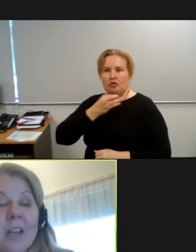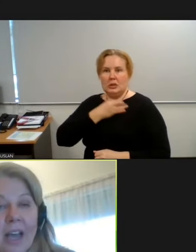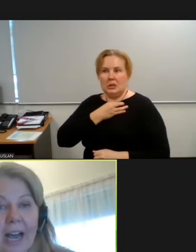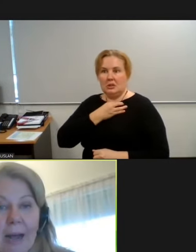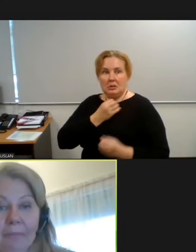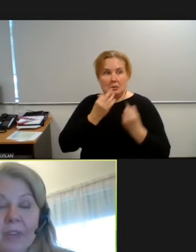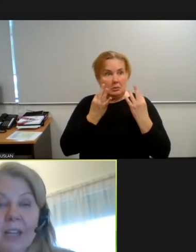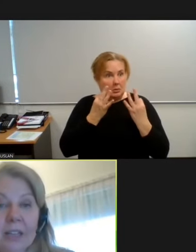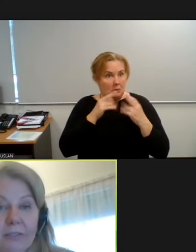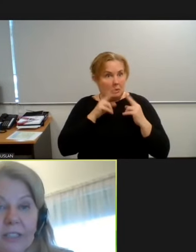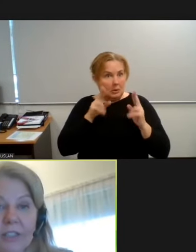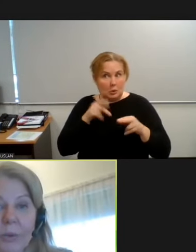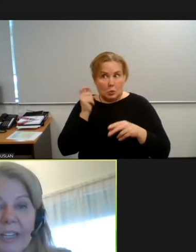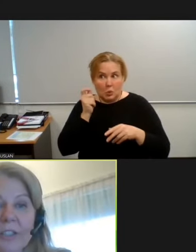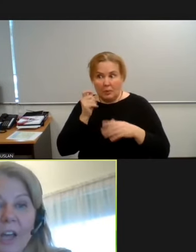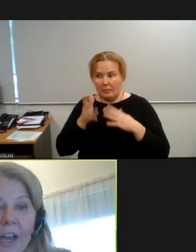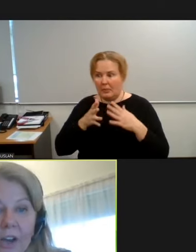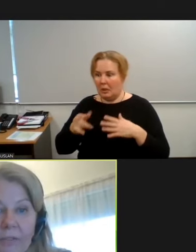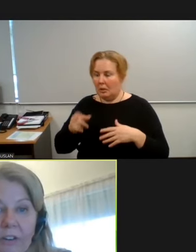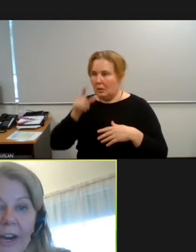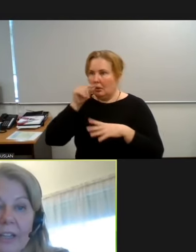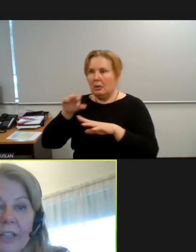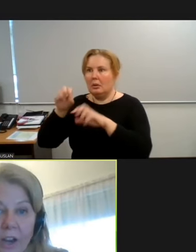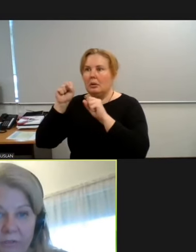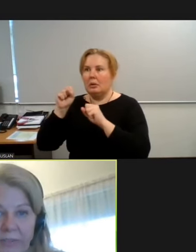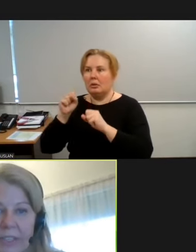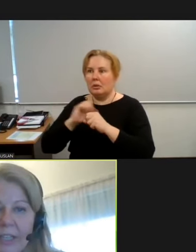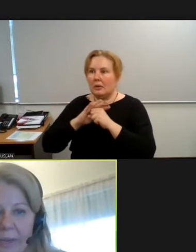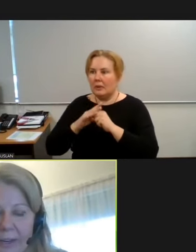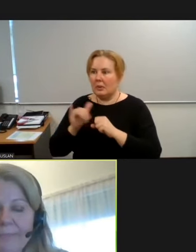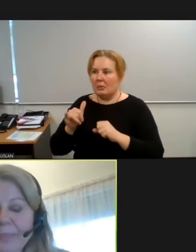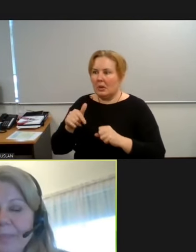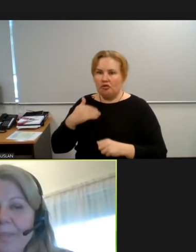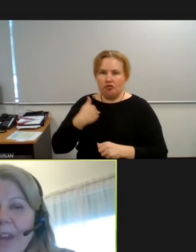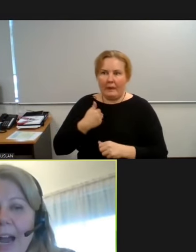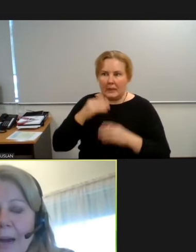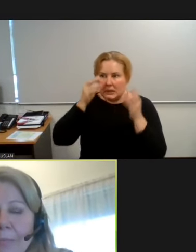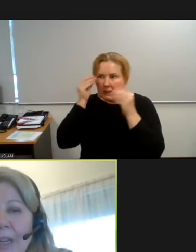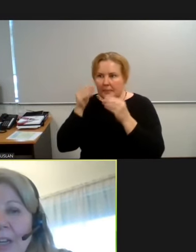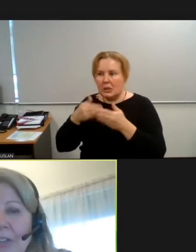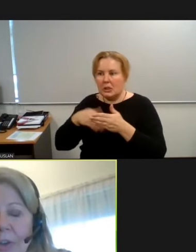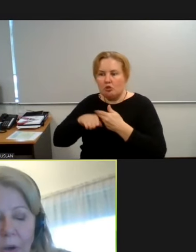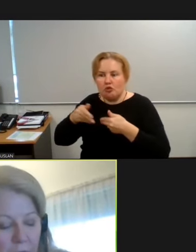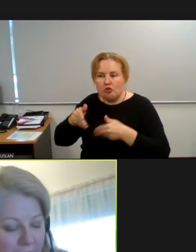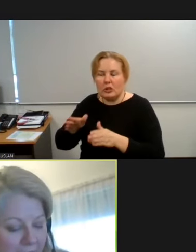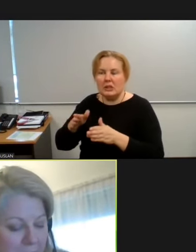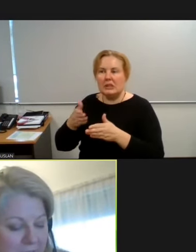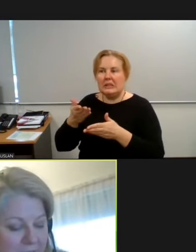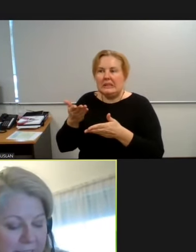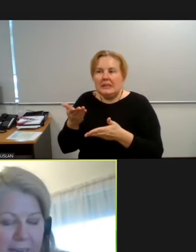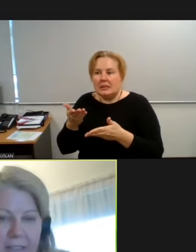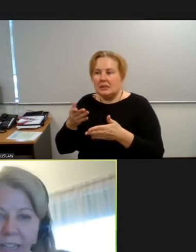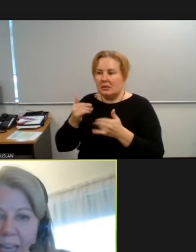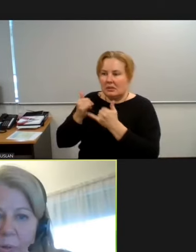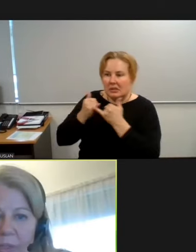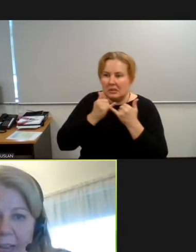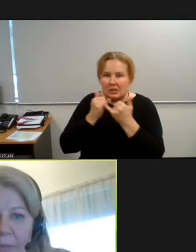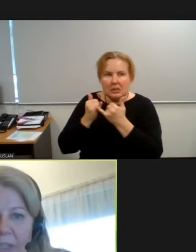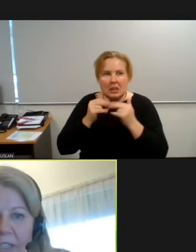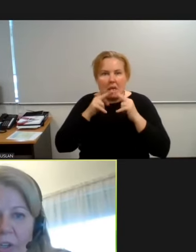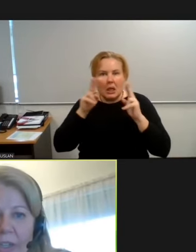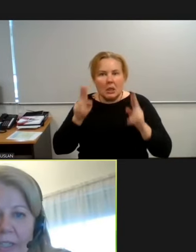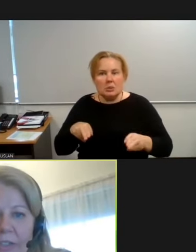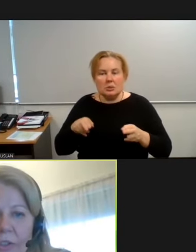because of living situations like overcrowding, like rough sleeping. So government announced